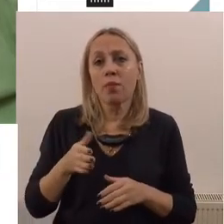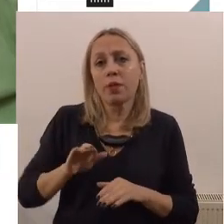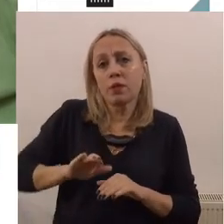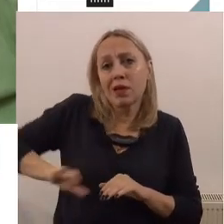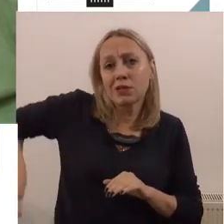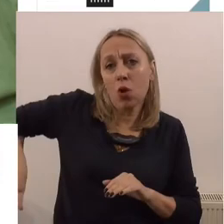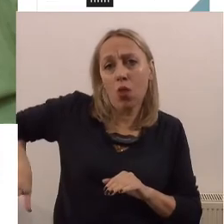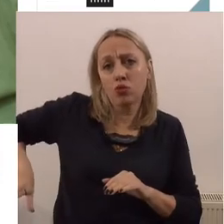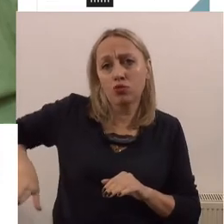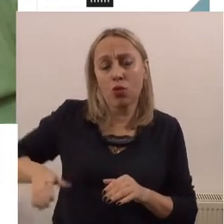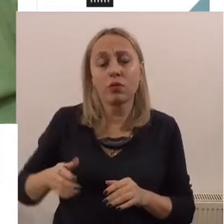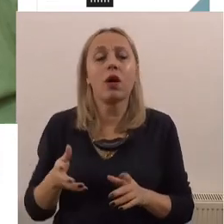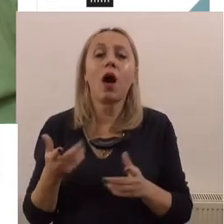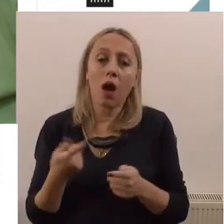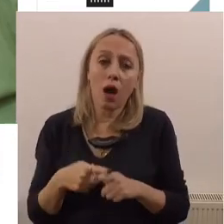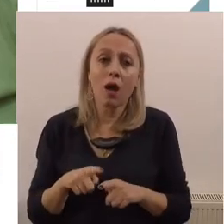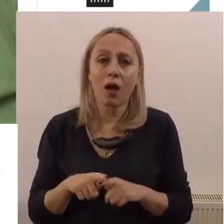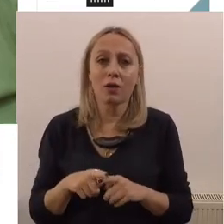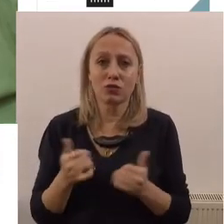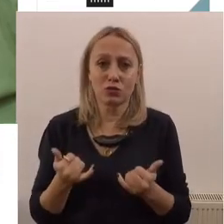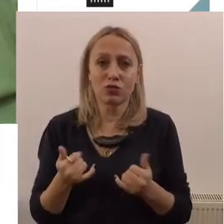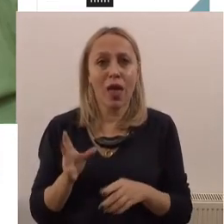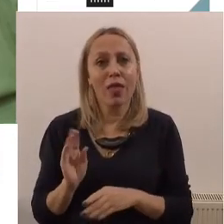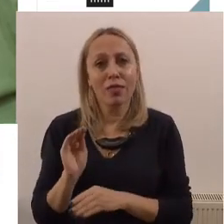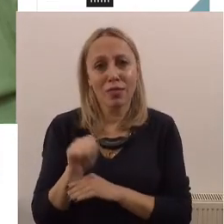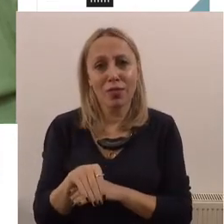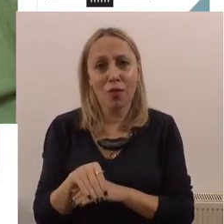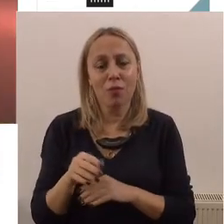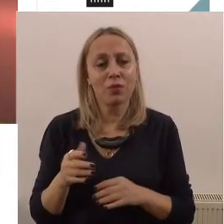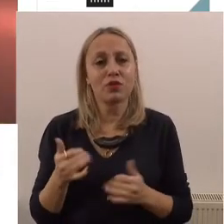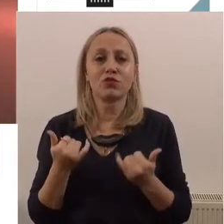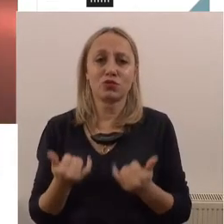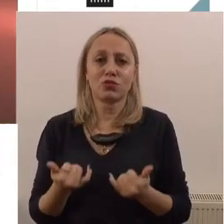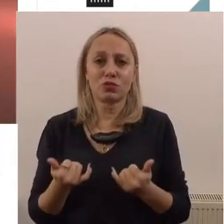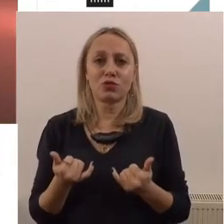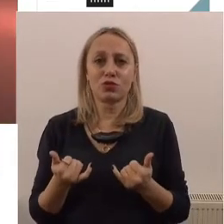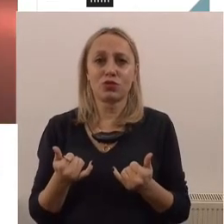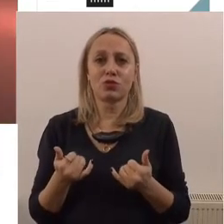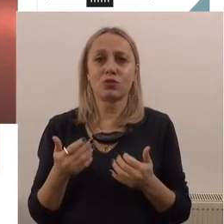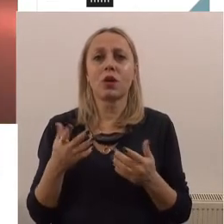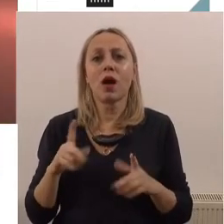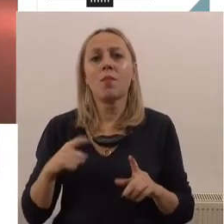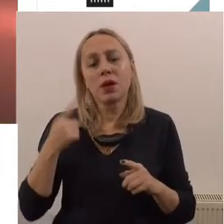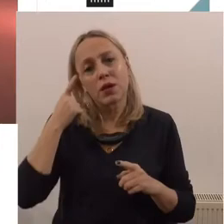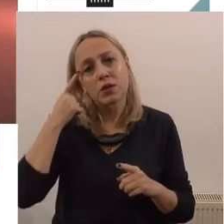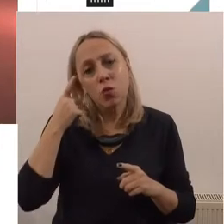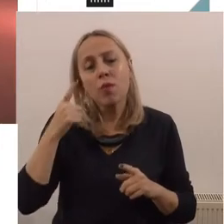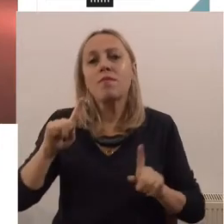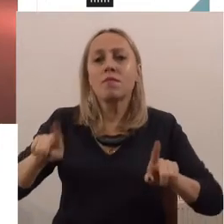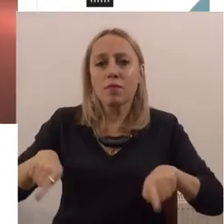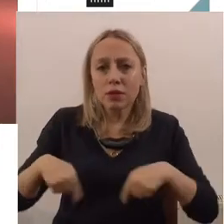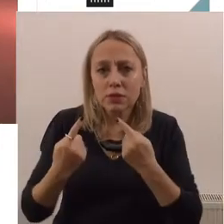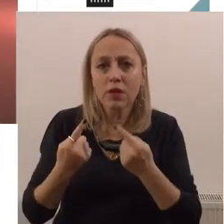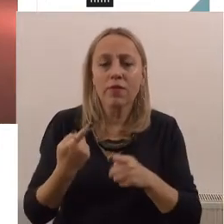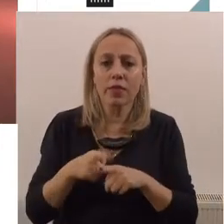that nobody would be excluded from communication. And now we decided